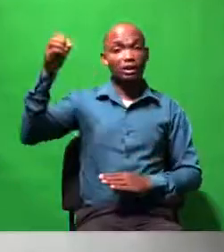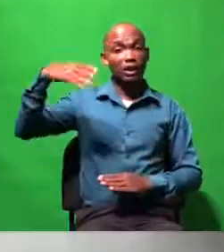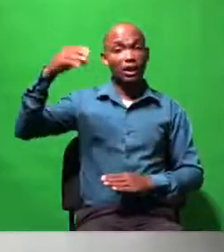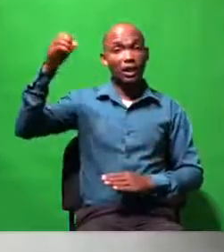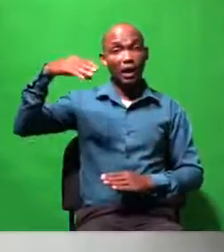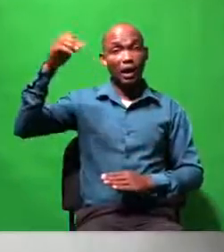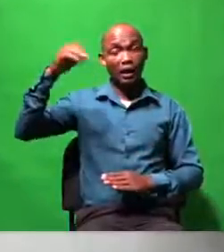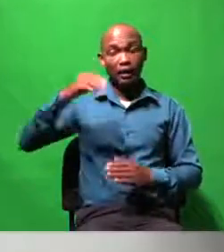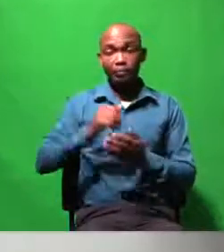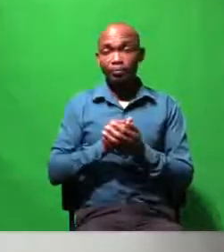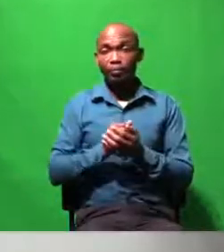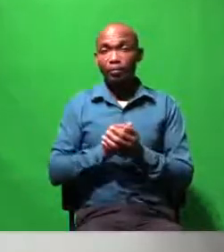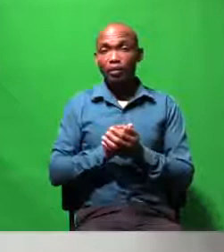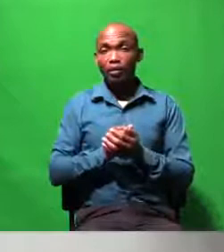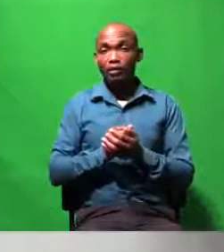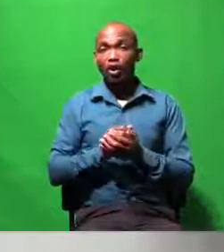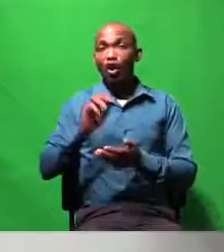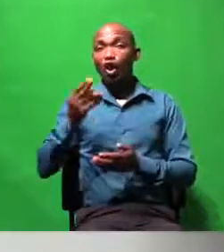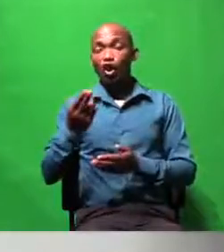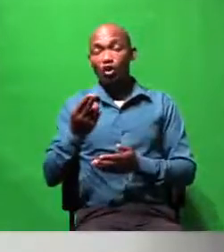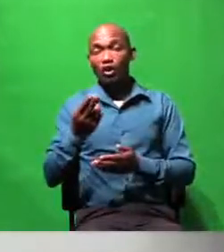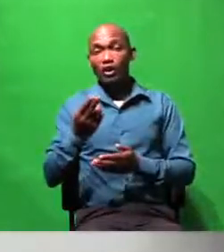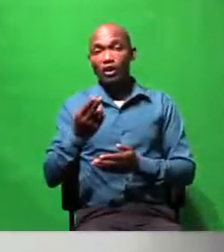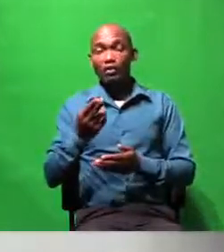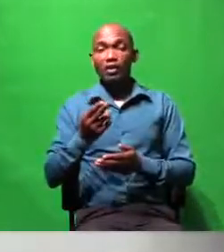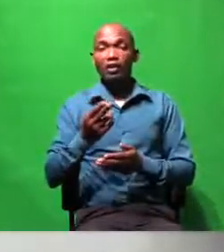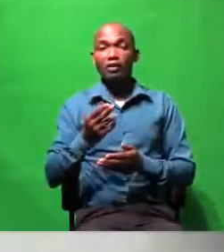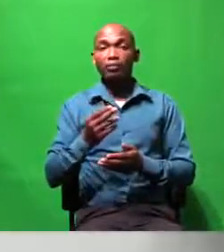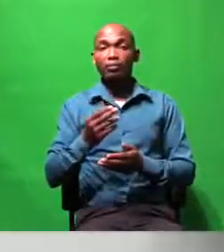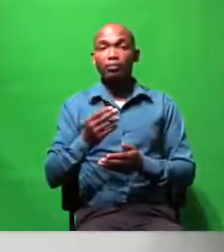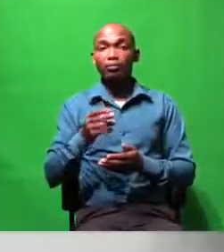or sometimes is a spring,